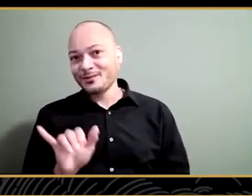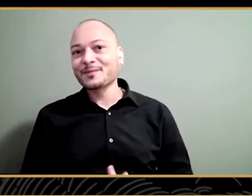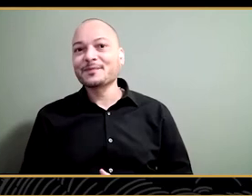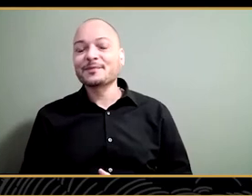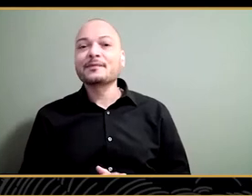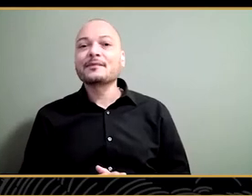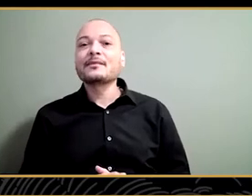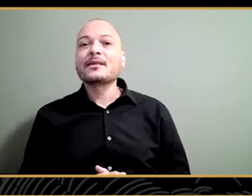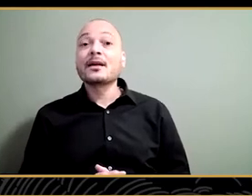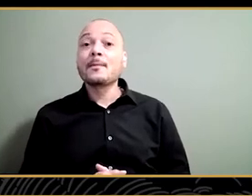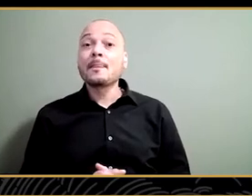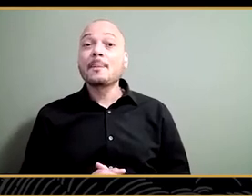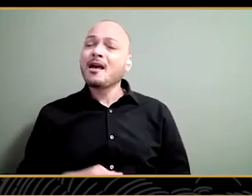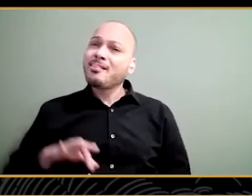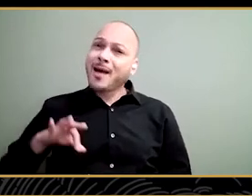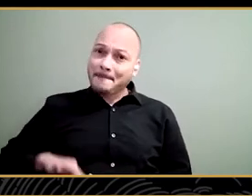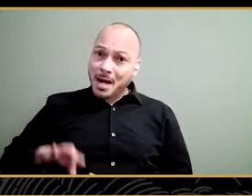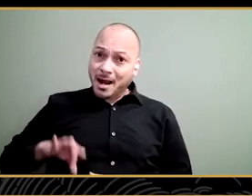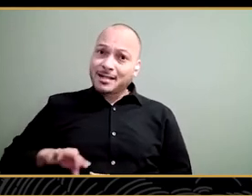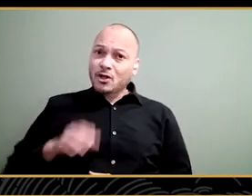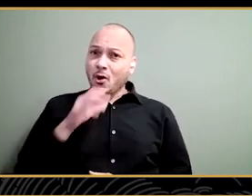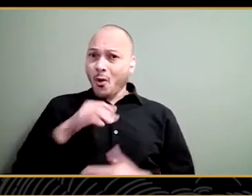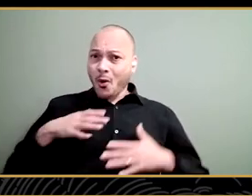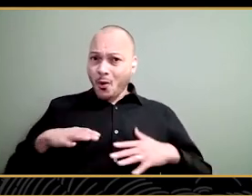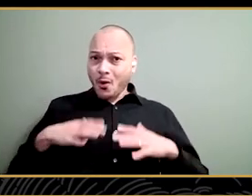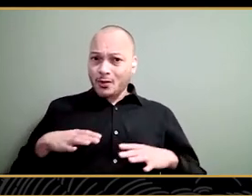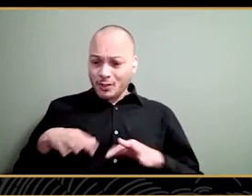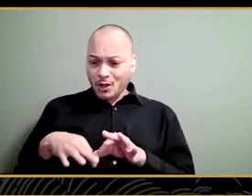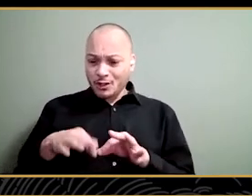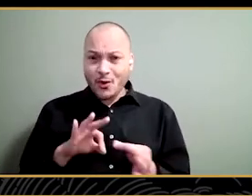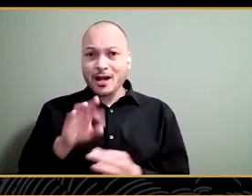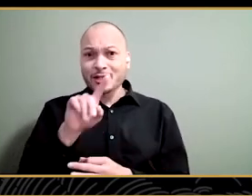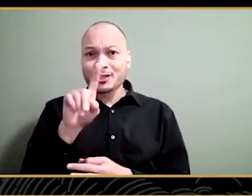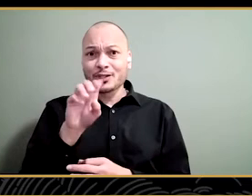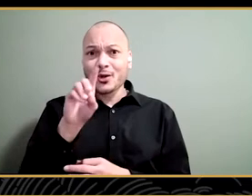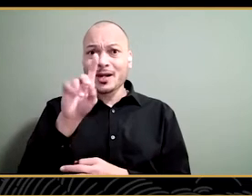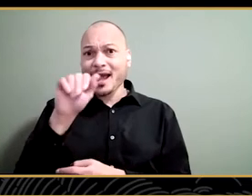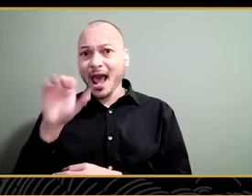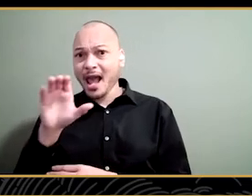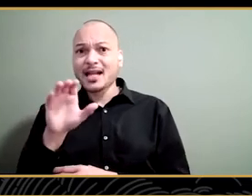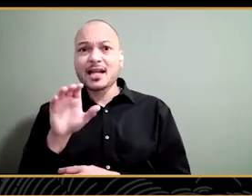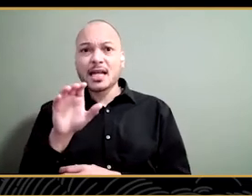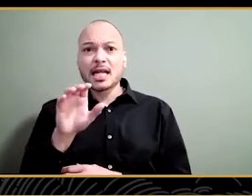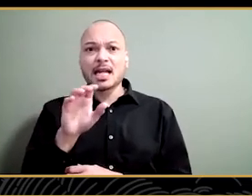the pockets of his old fatigues, a torn zodiac and a rusted metal spoon.